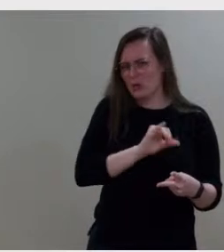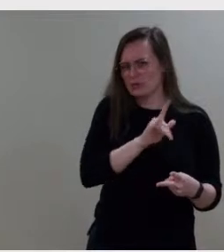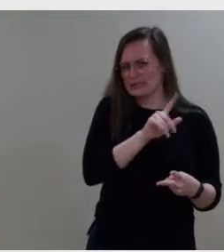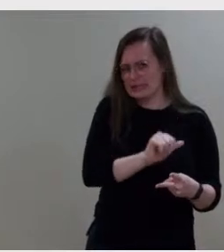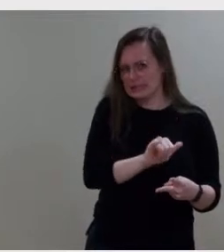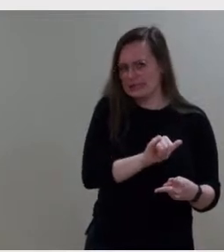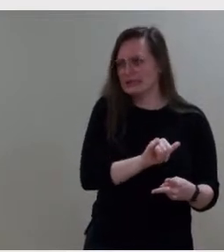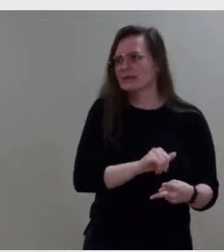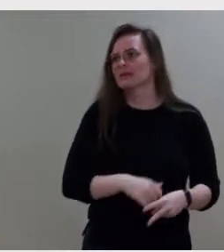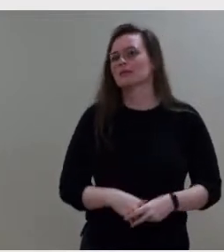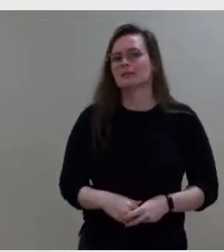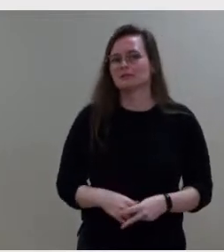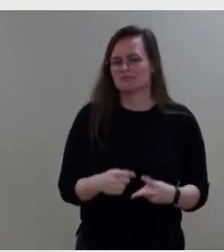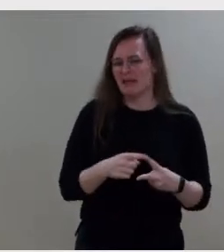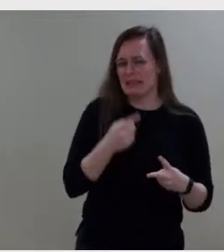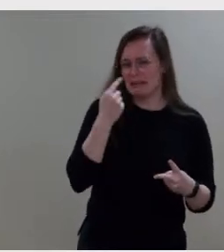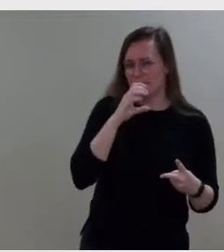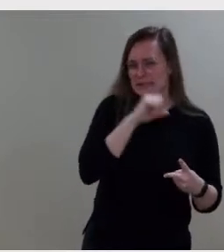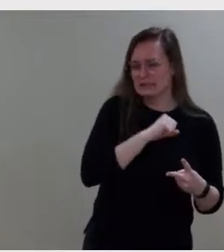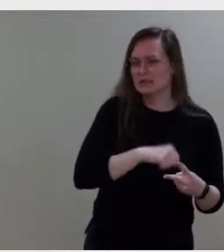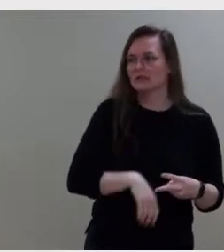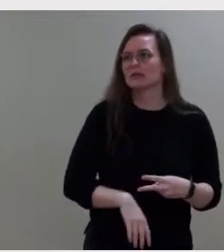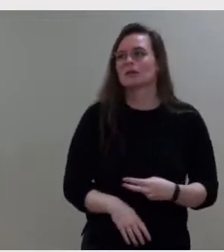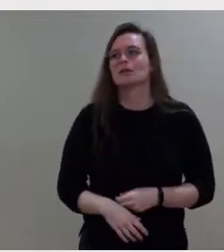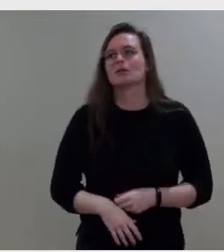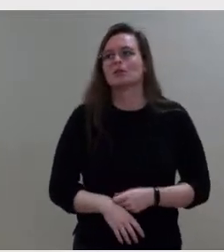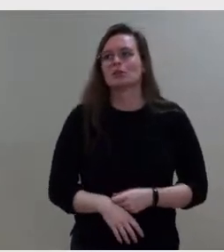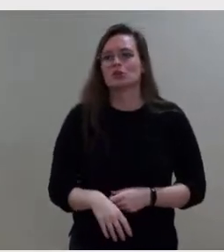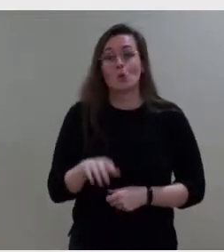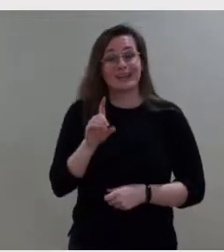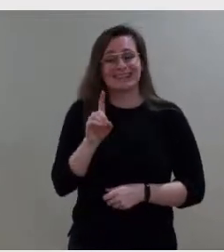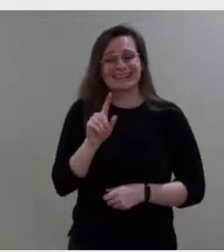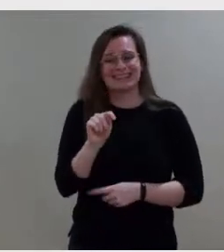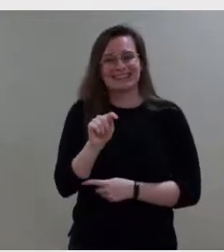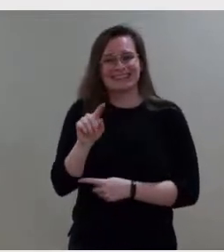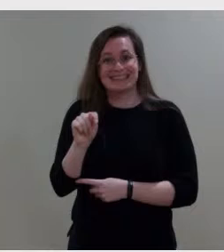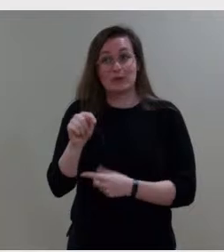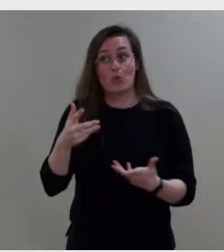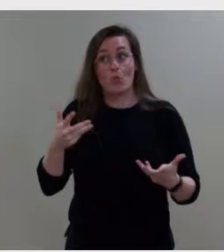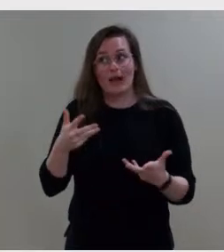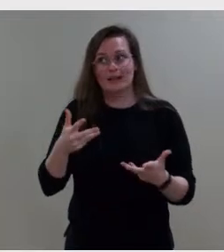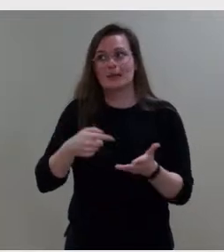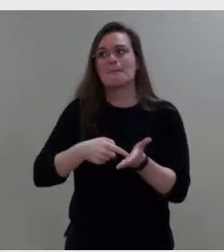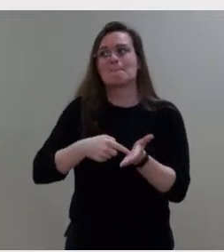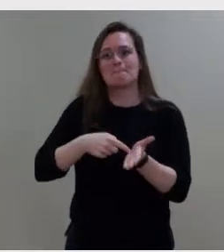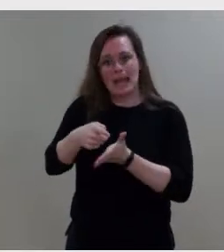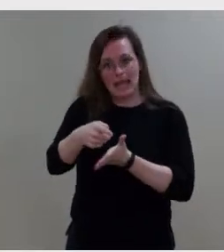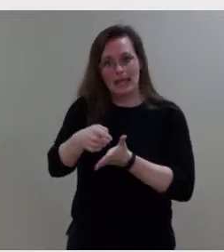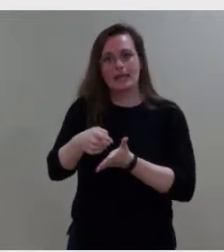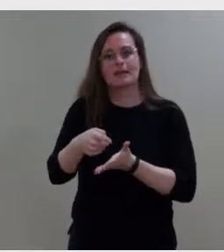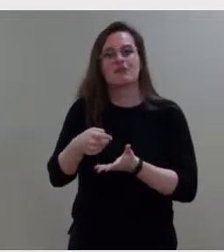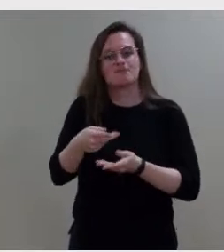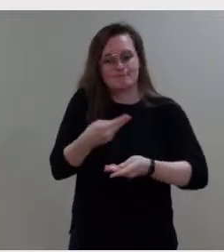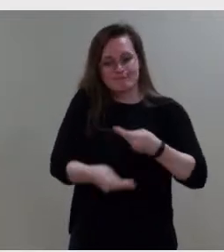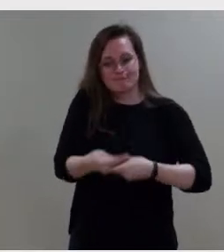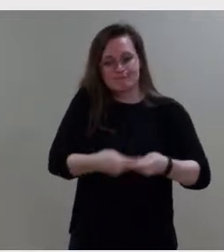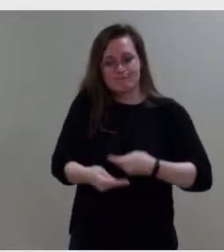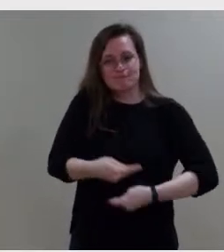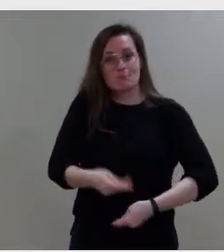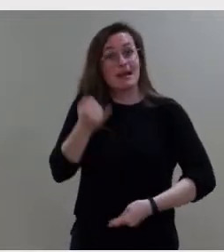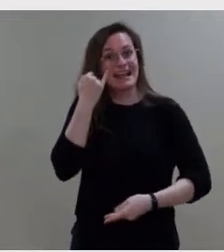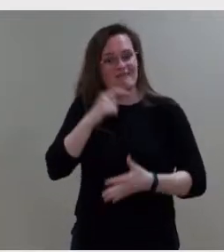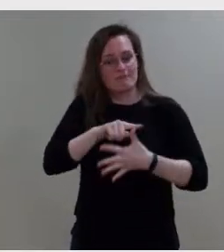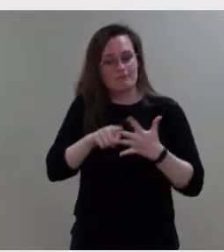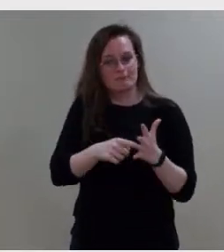So what is a D-transfer tax? D-transfer tax is payable on transactions where the following criteria are met.